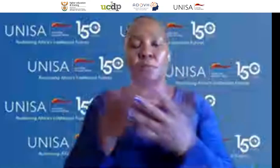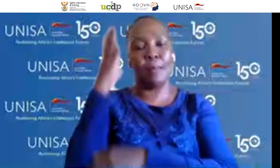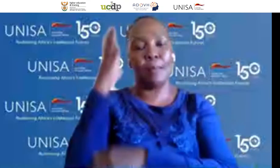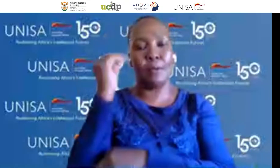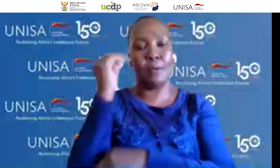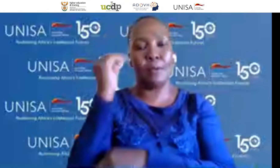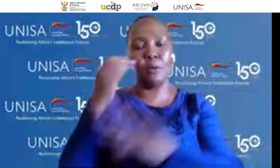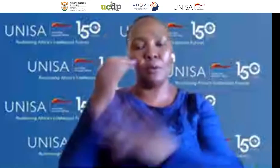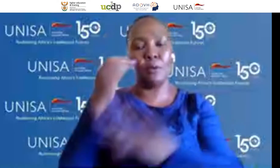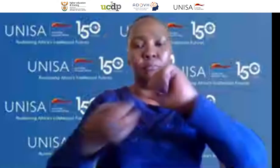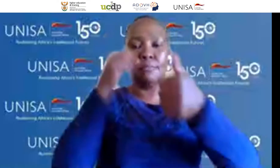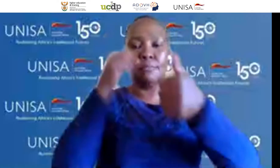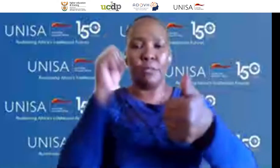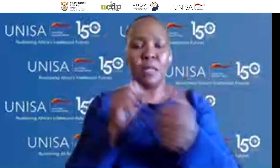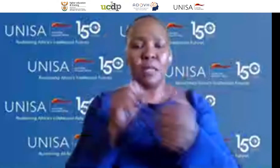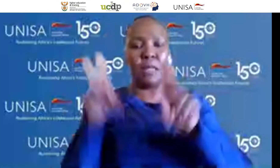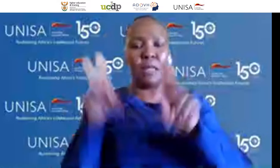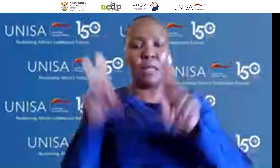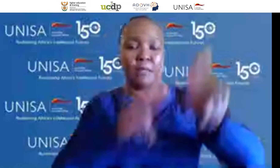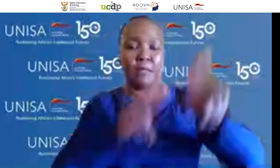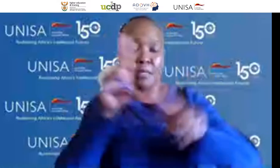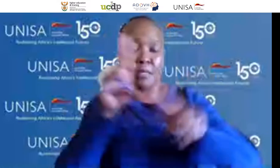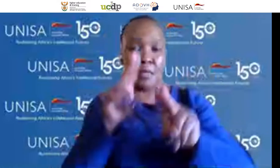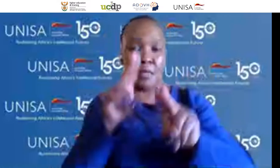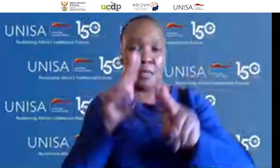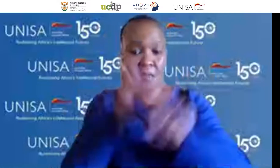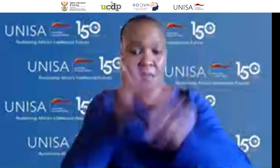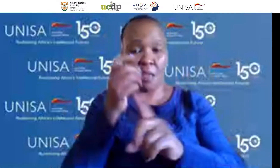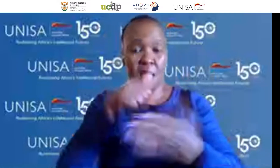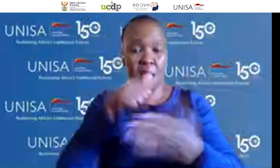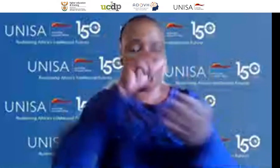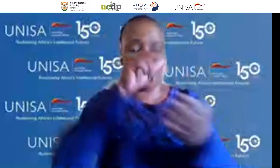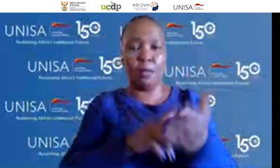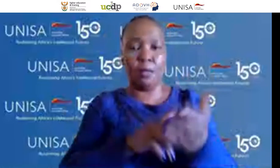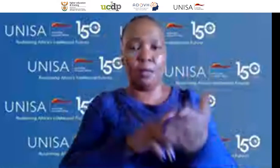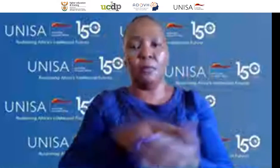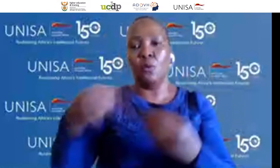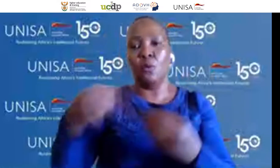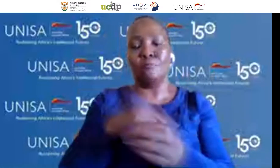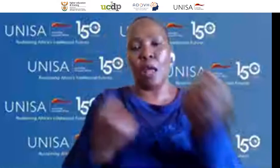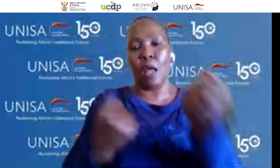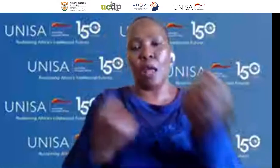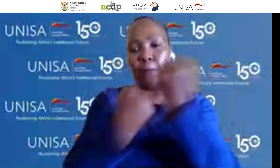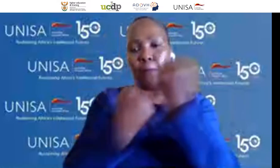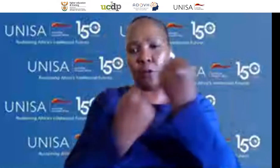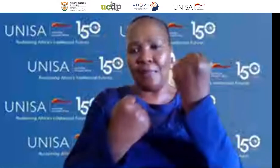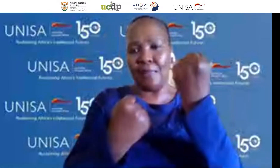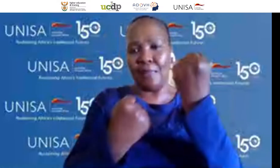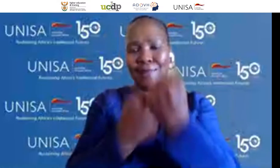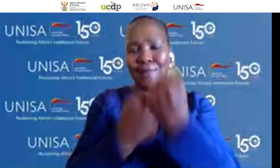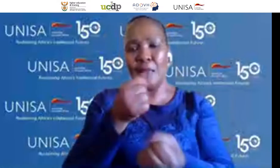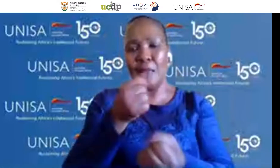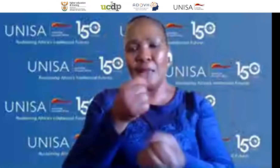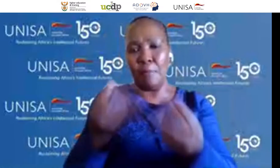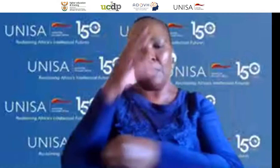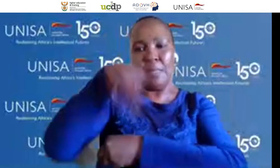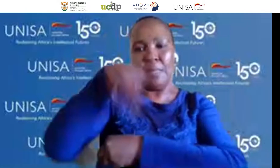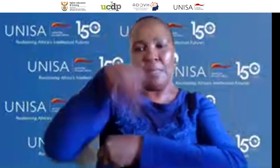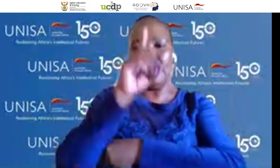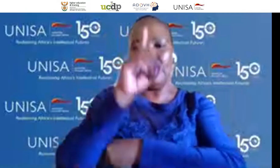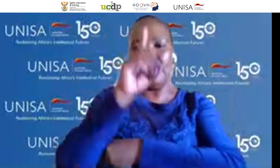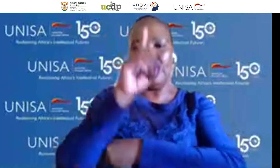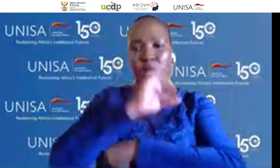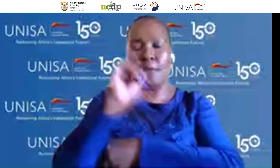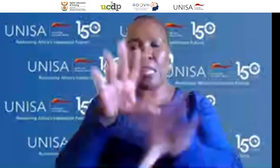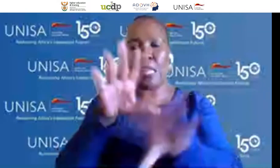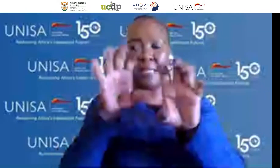with the Invigilator, I always advocate to get that PDF of your exam answer